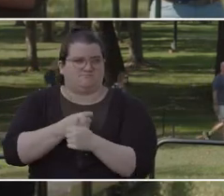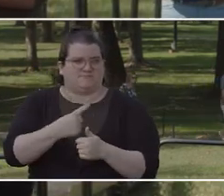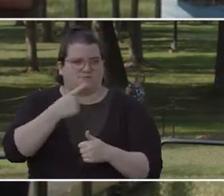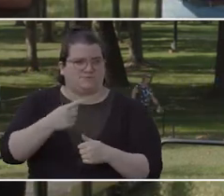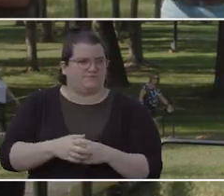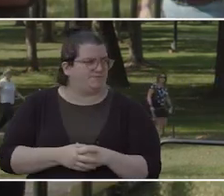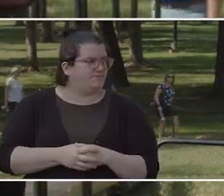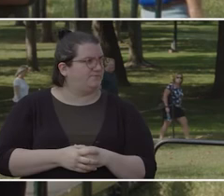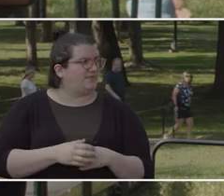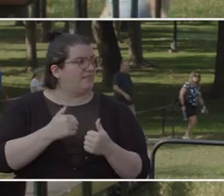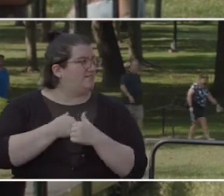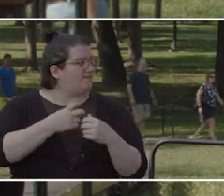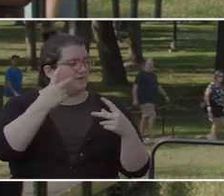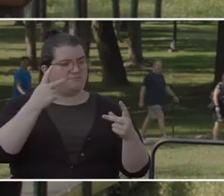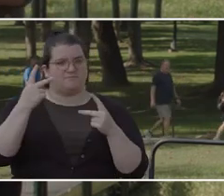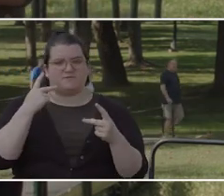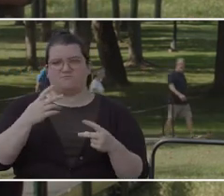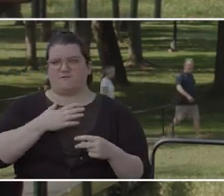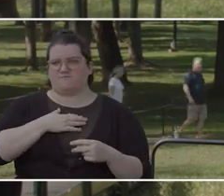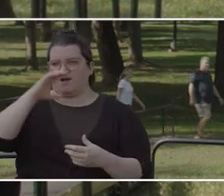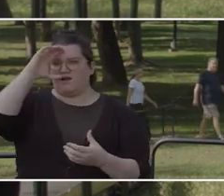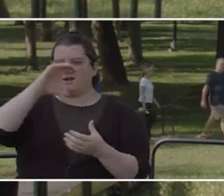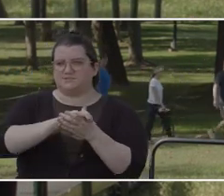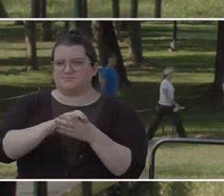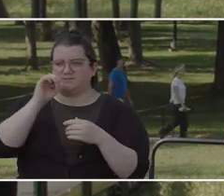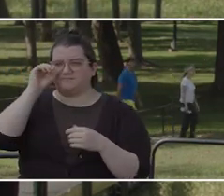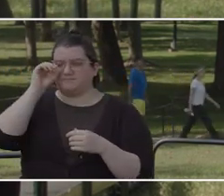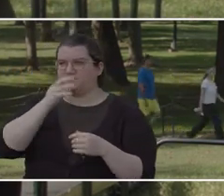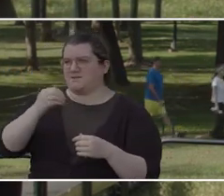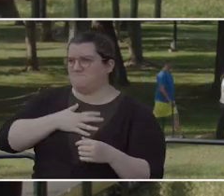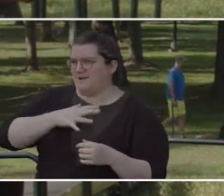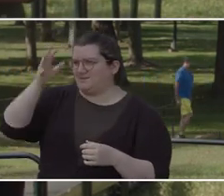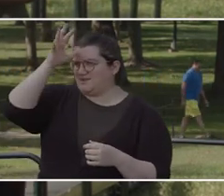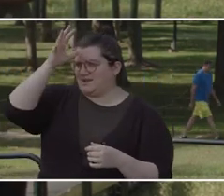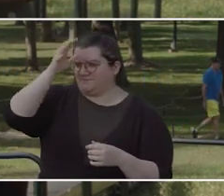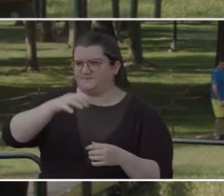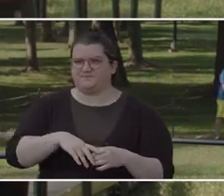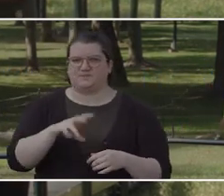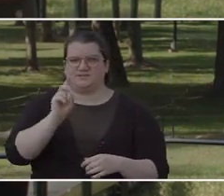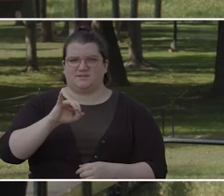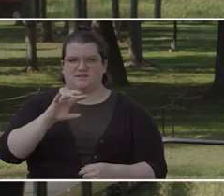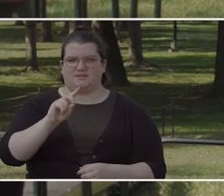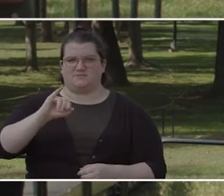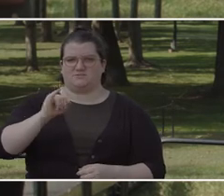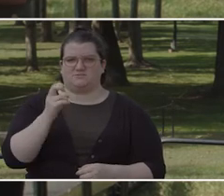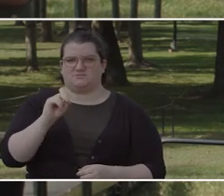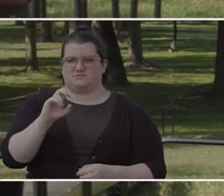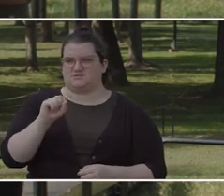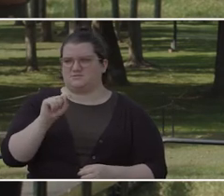In loving memory of my husband. And my dad. David John